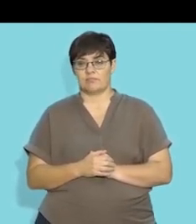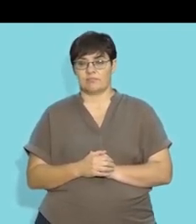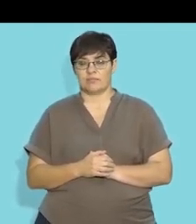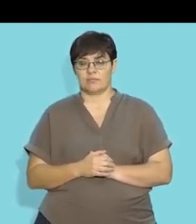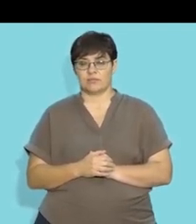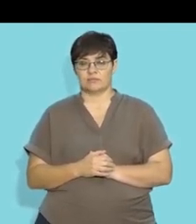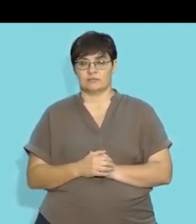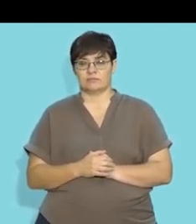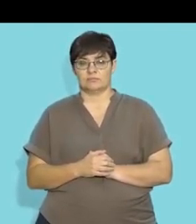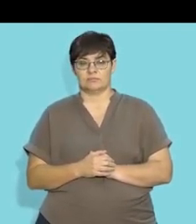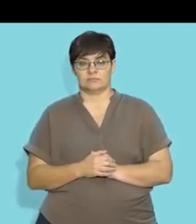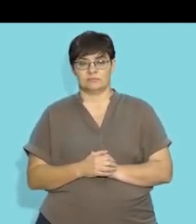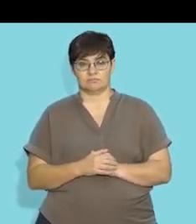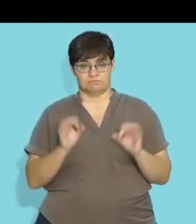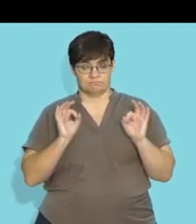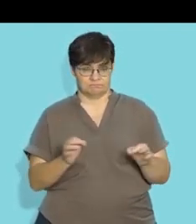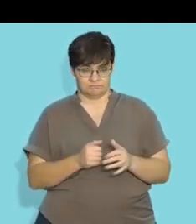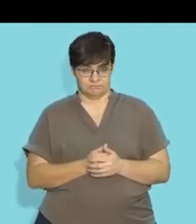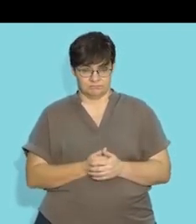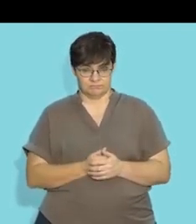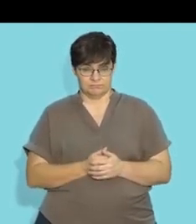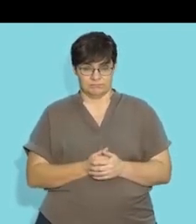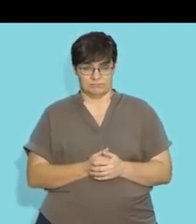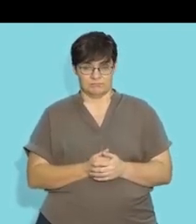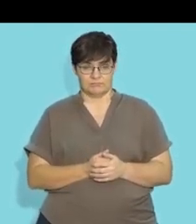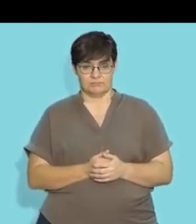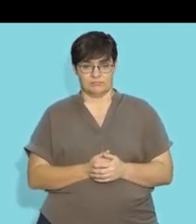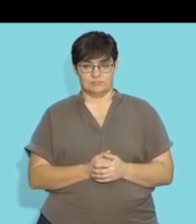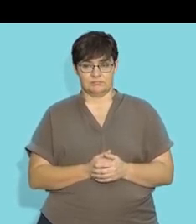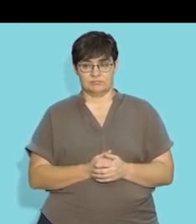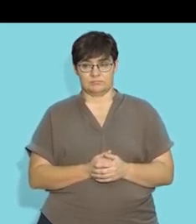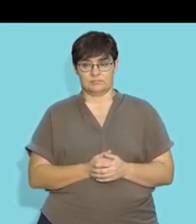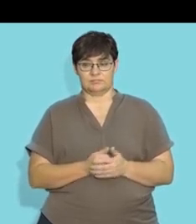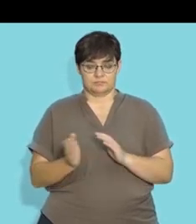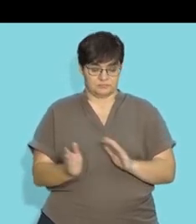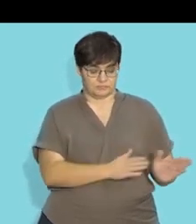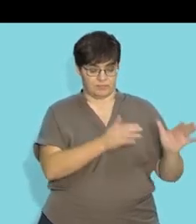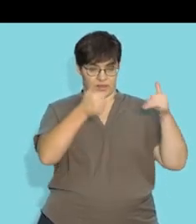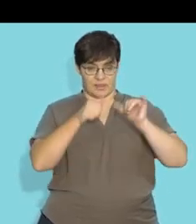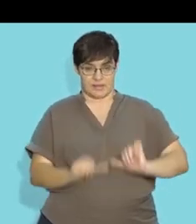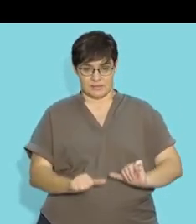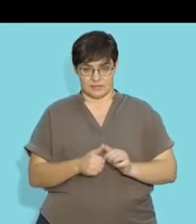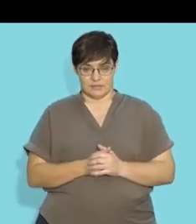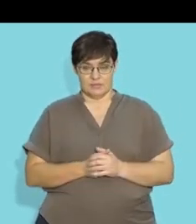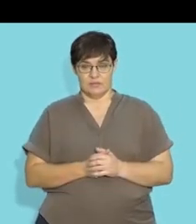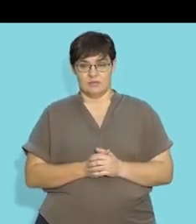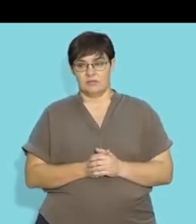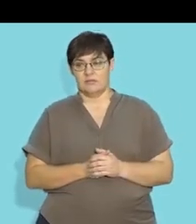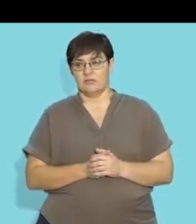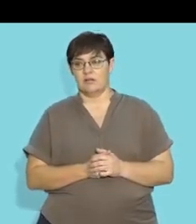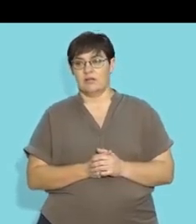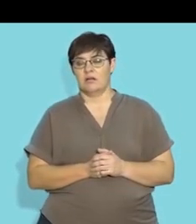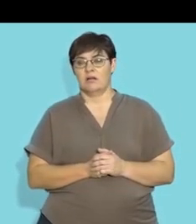Linear, okay, that's what we'll go with. We together. Okay, good. Let's look at the next question.